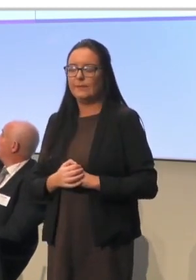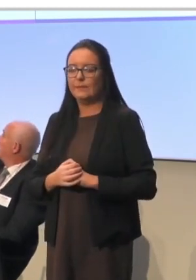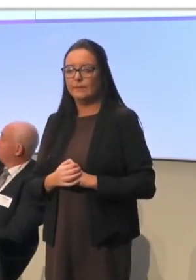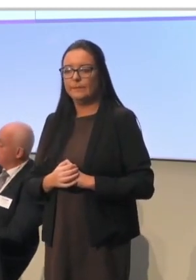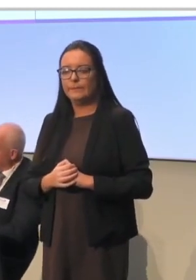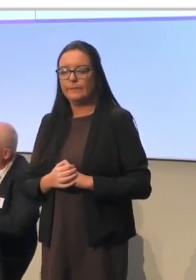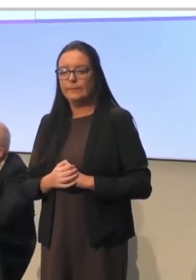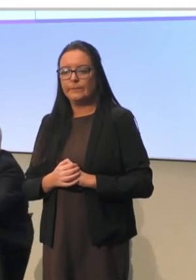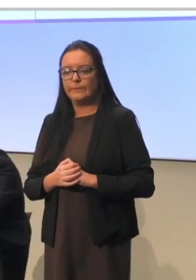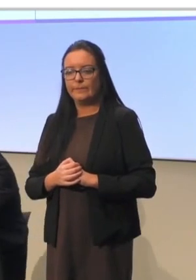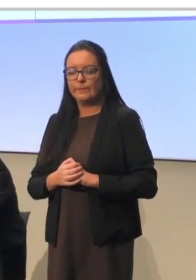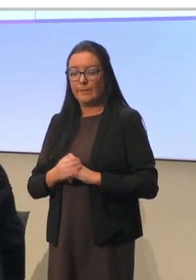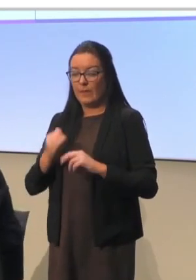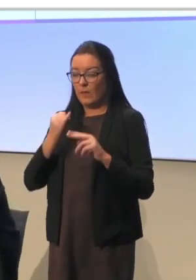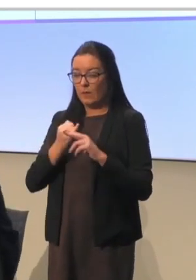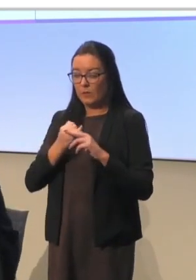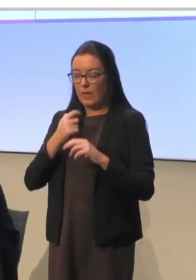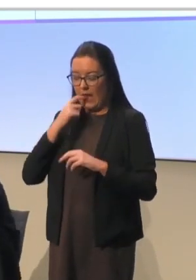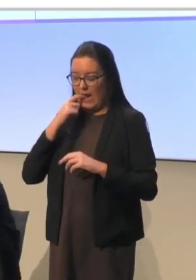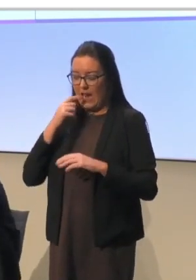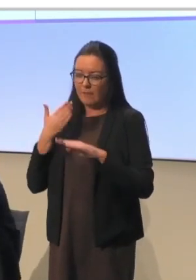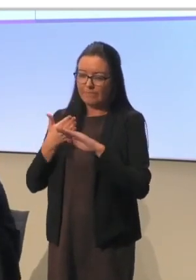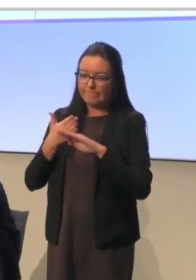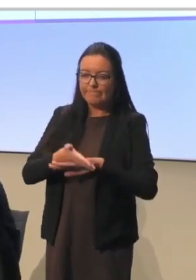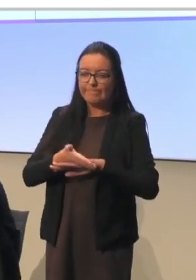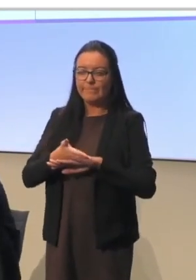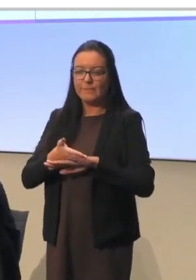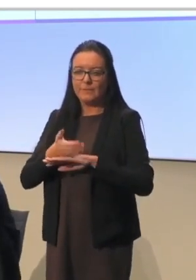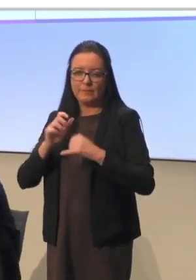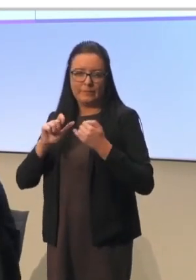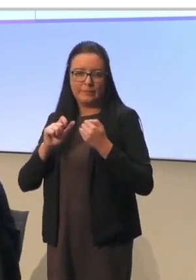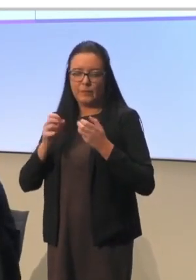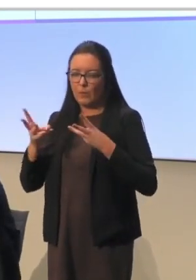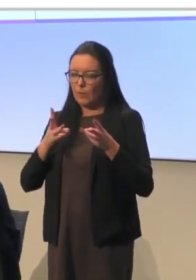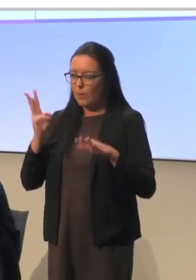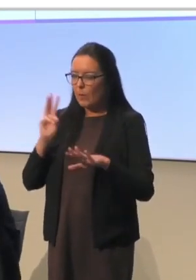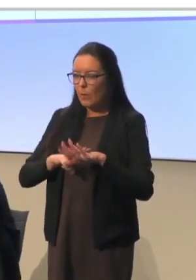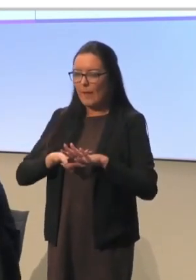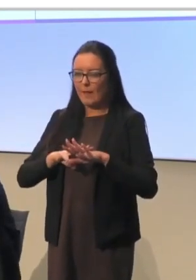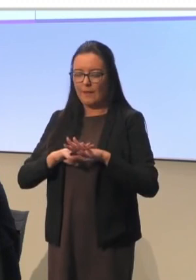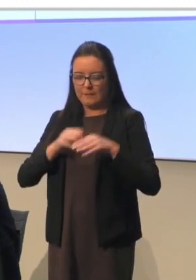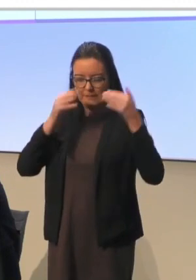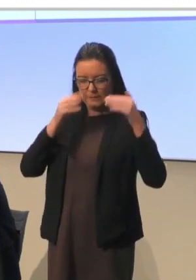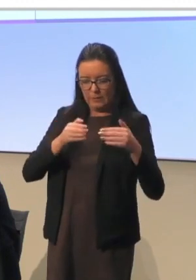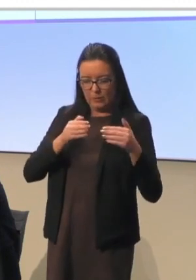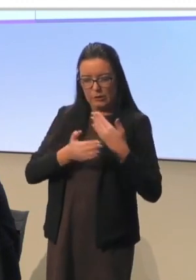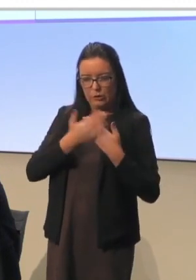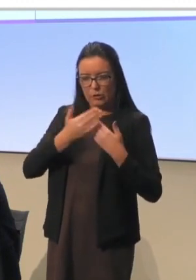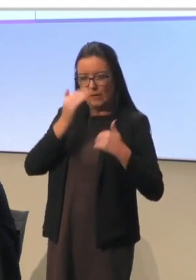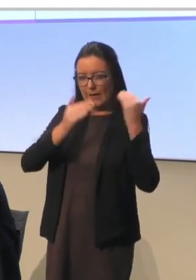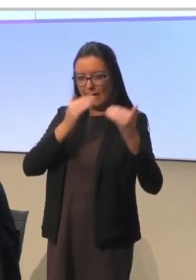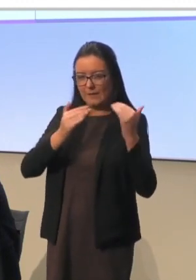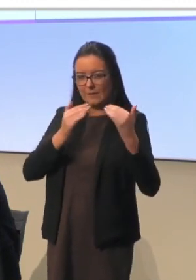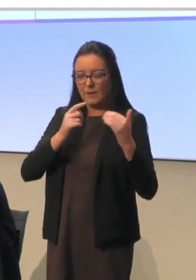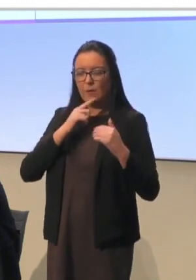But schools put so much effort and so much heart and soul into the education of young adults, particularly with more complex needs. But there's this